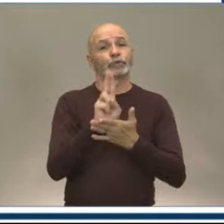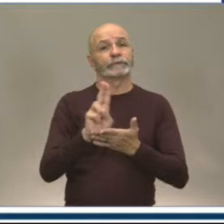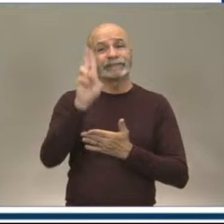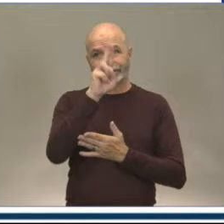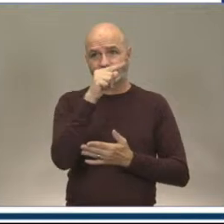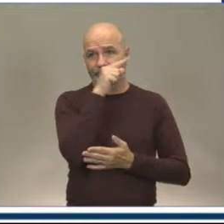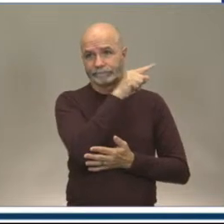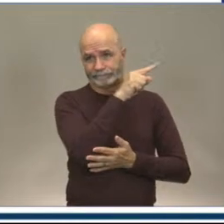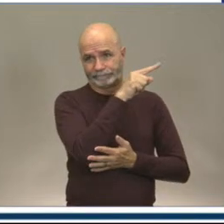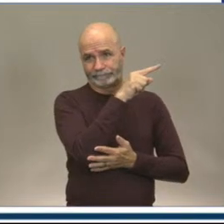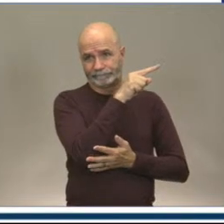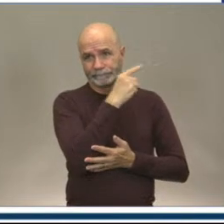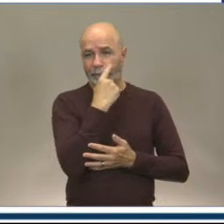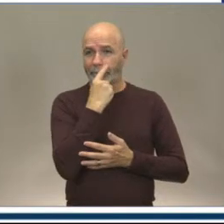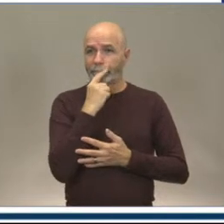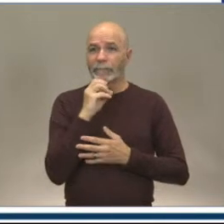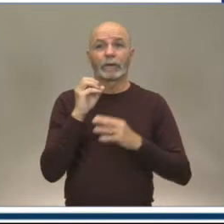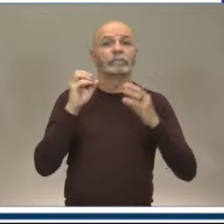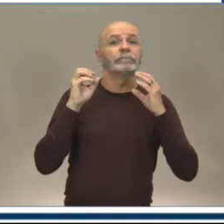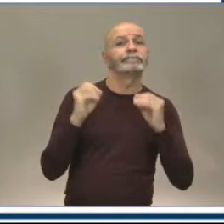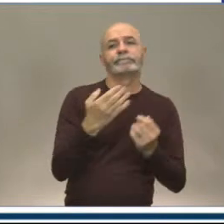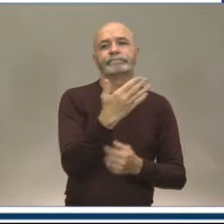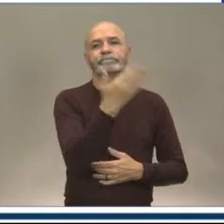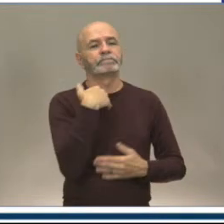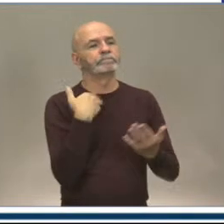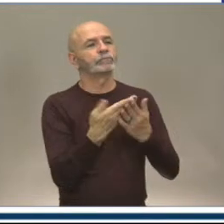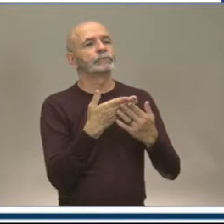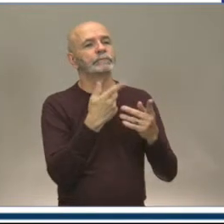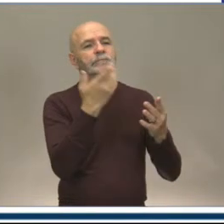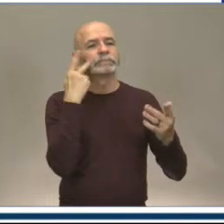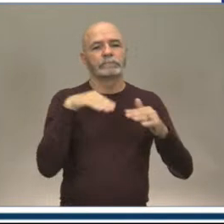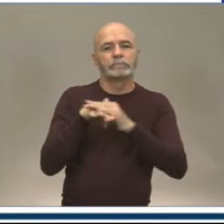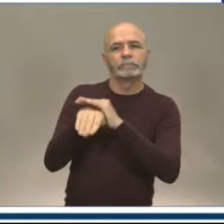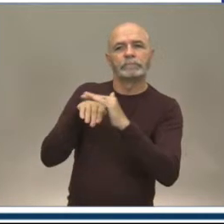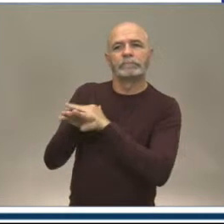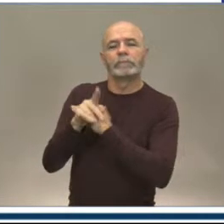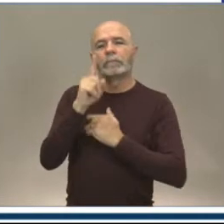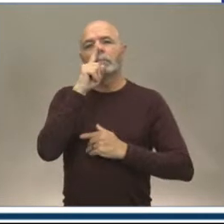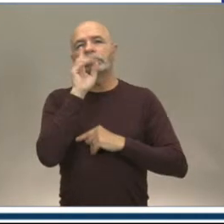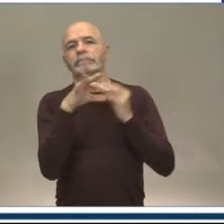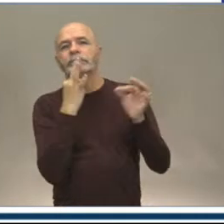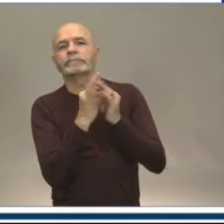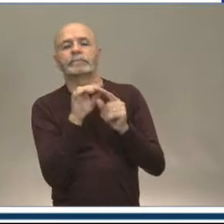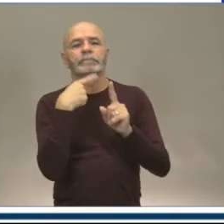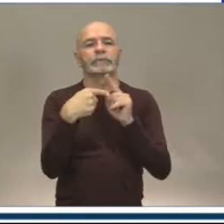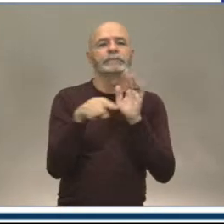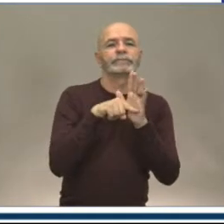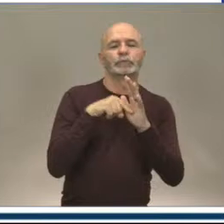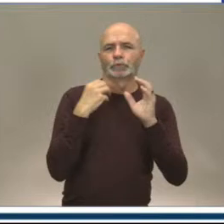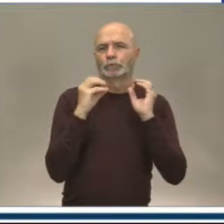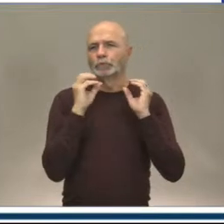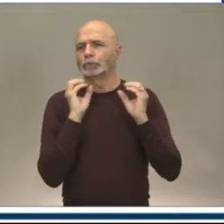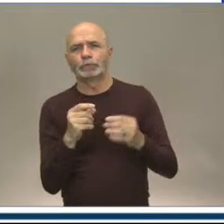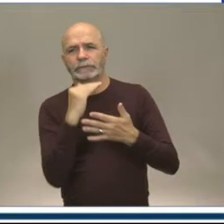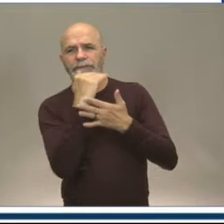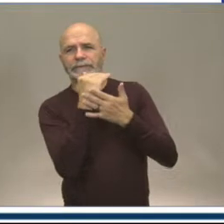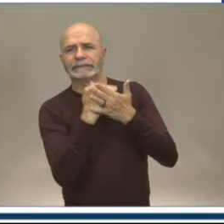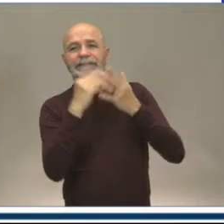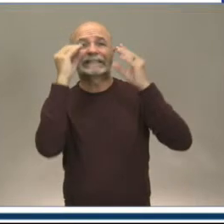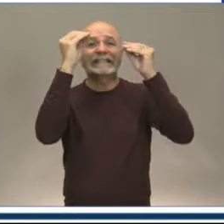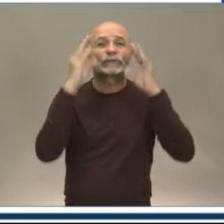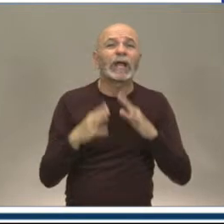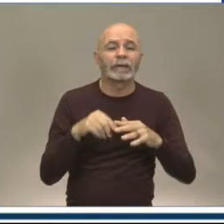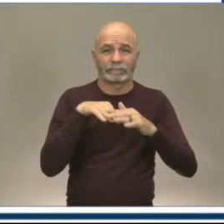their proof of vaccination or proof of negative test for students and teachers to be on campus, something they announced they would be